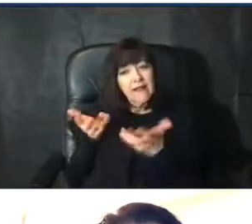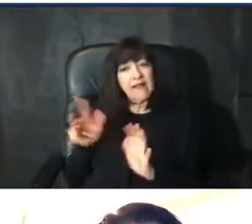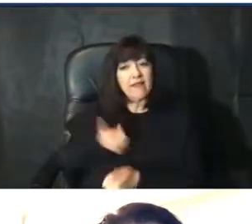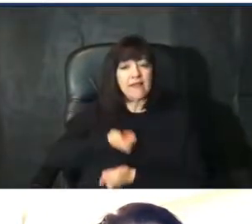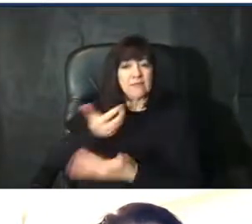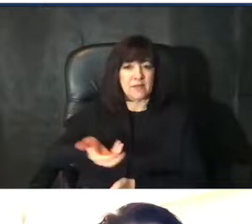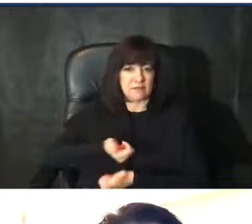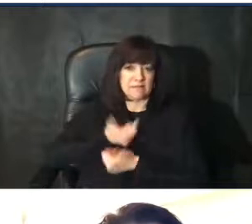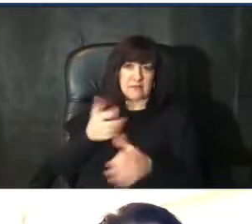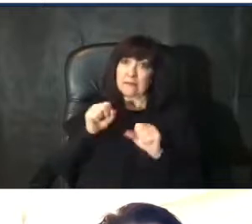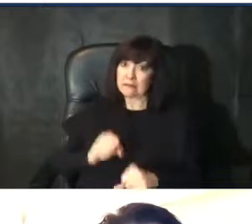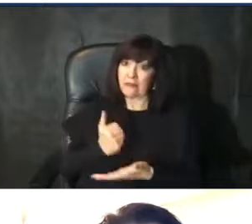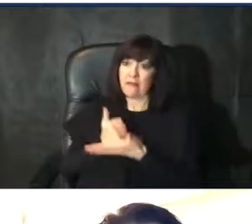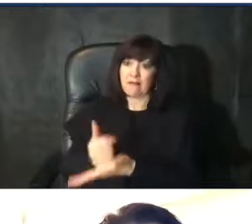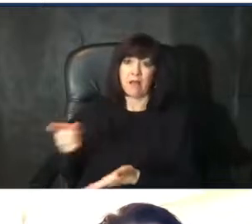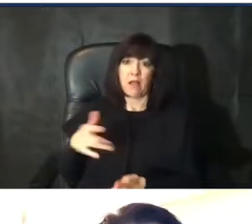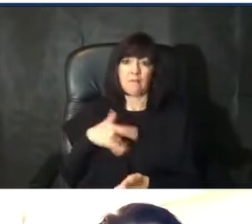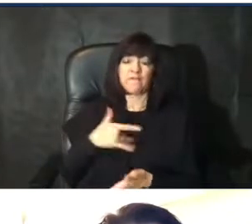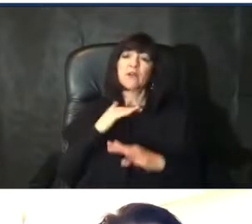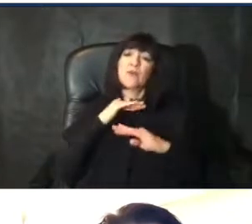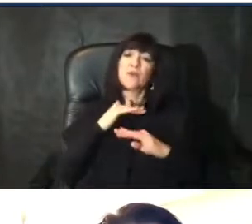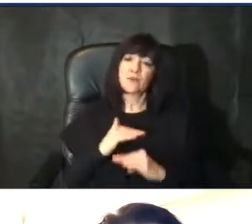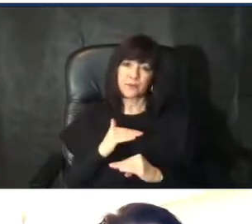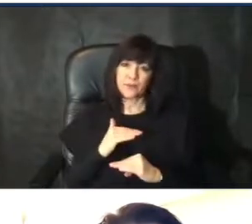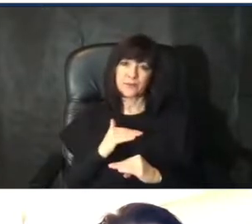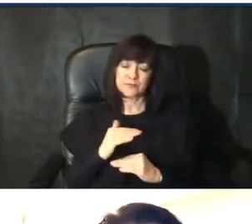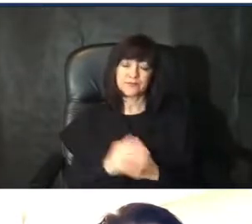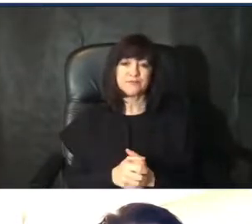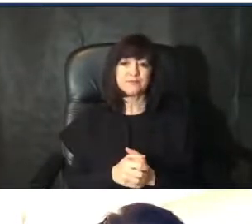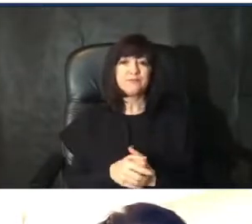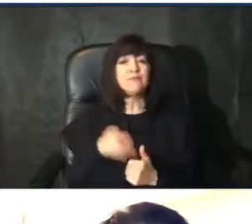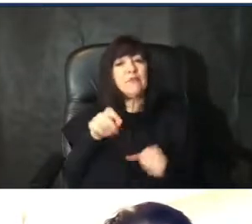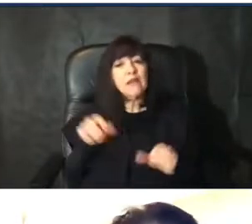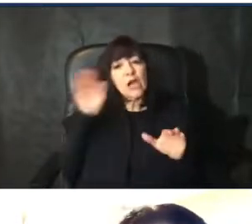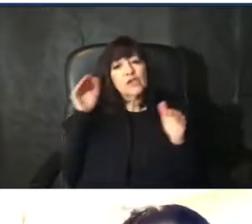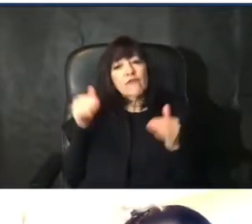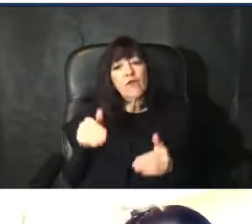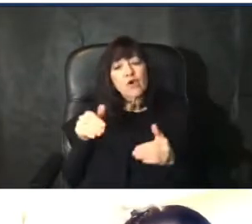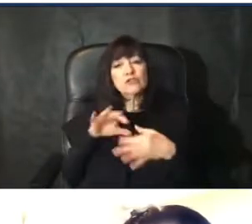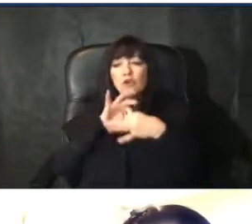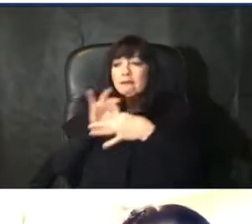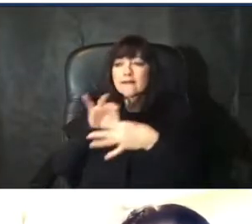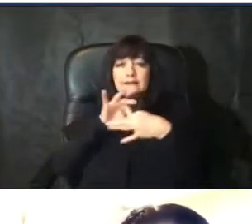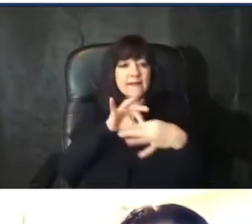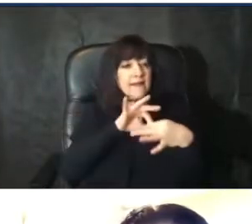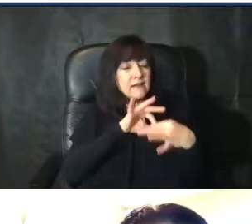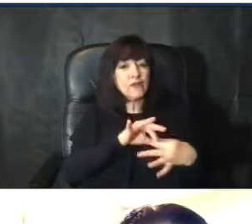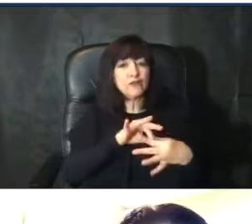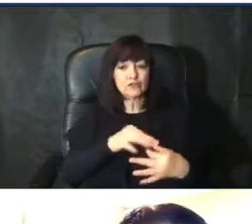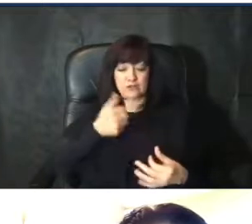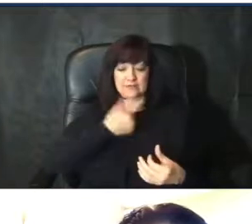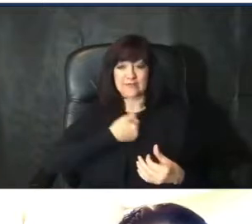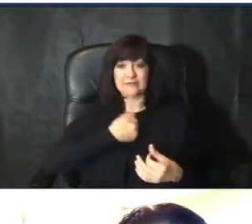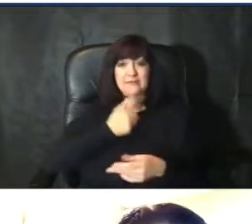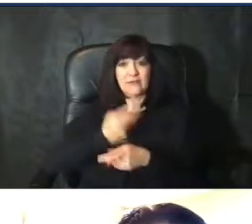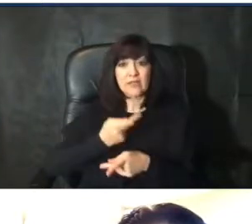So, of course, focusing on connection and self-care whenever possible. One way to connect is really just